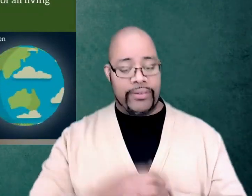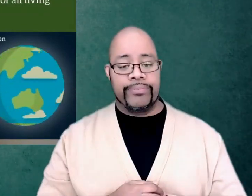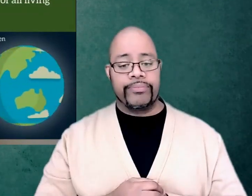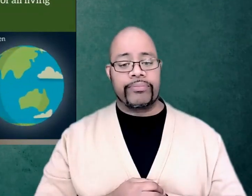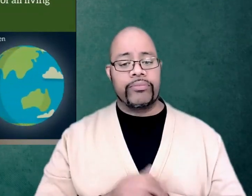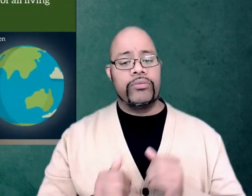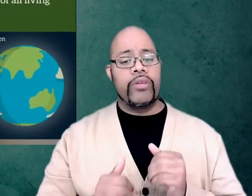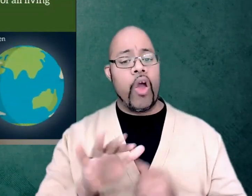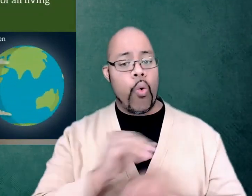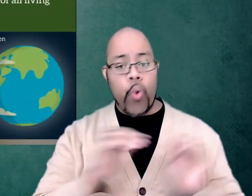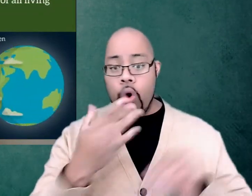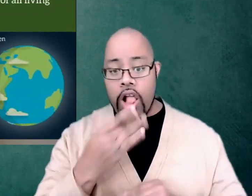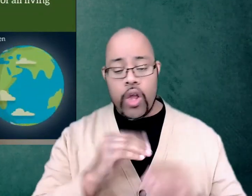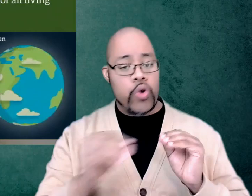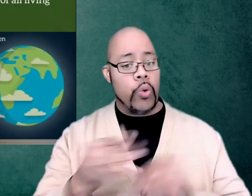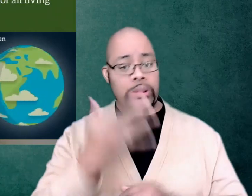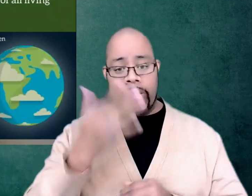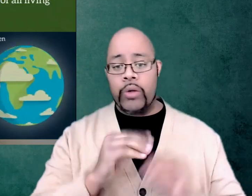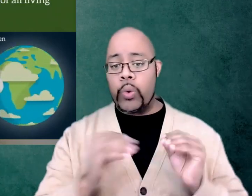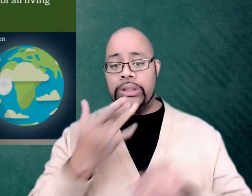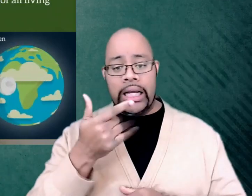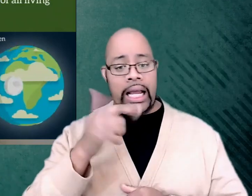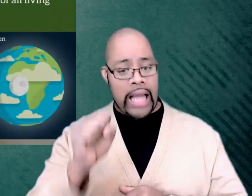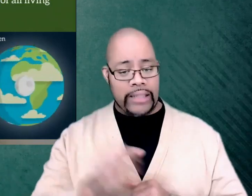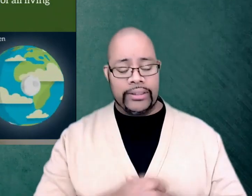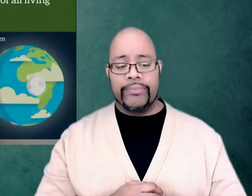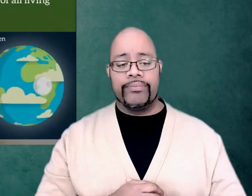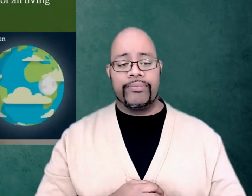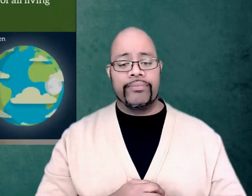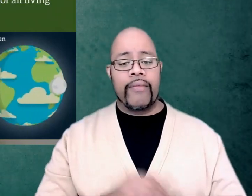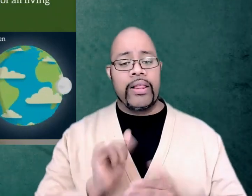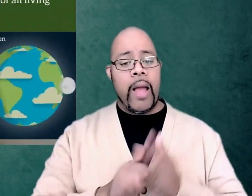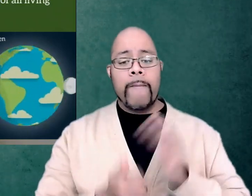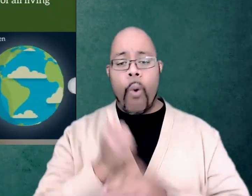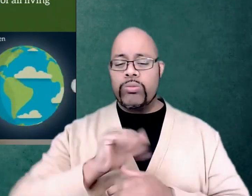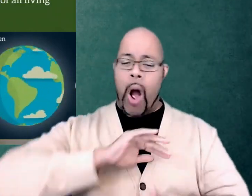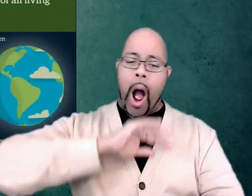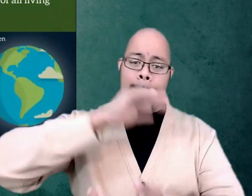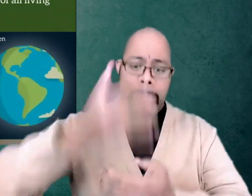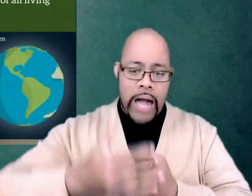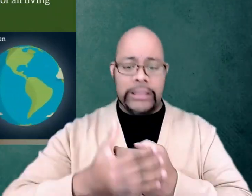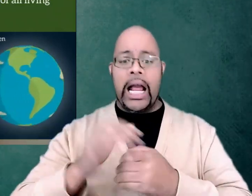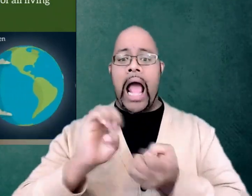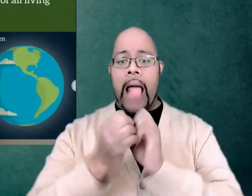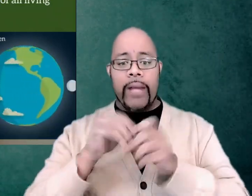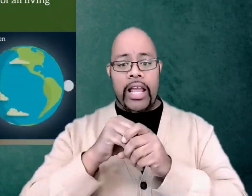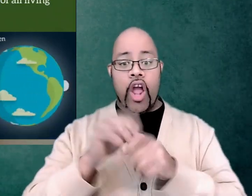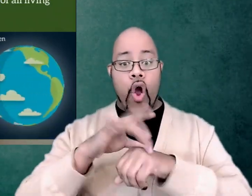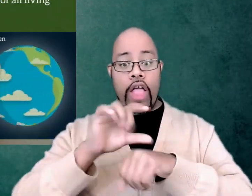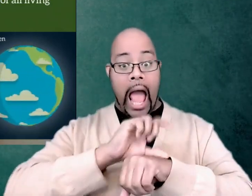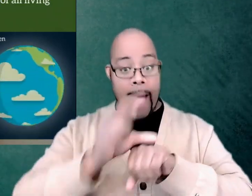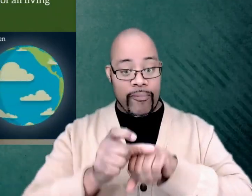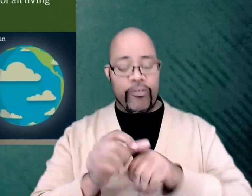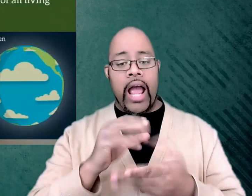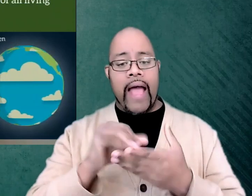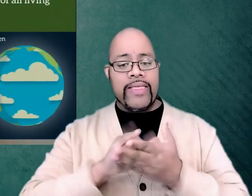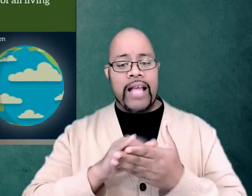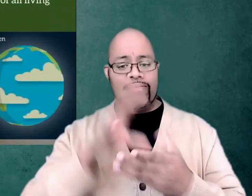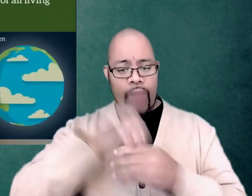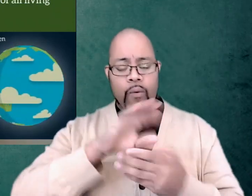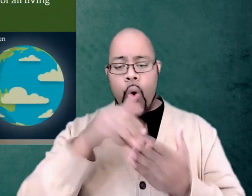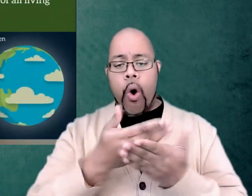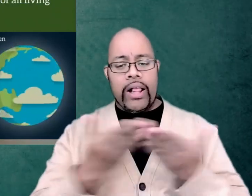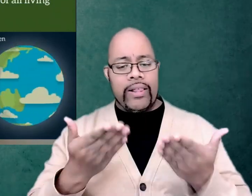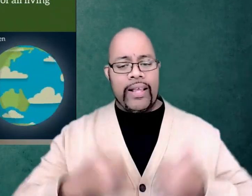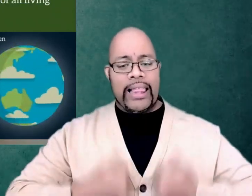7. It is a colorless, odorless, and tasteless gas. It is the most plentiful element in Earth's atmosphere, and it is a constituent of